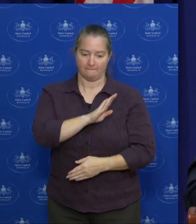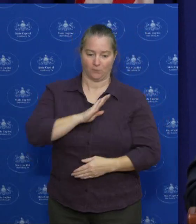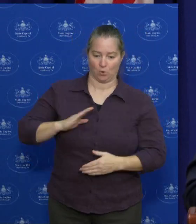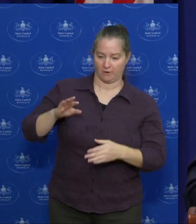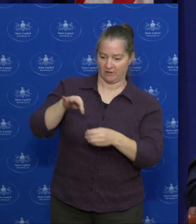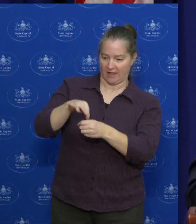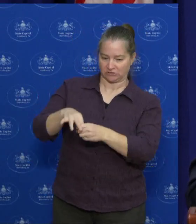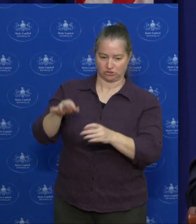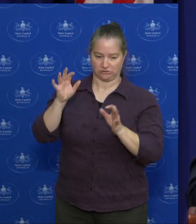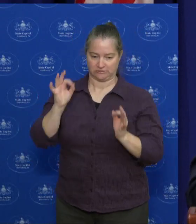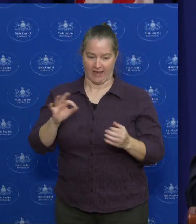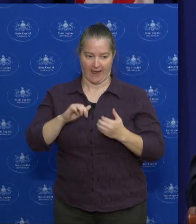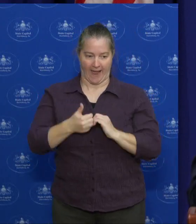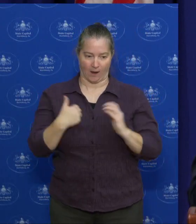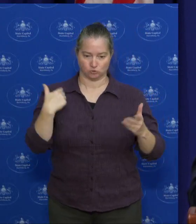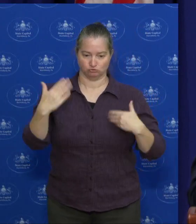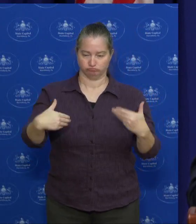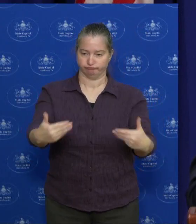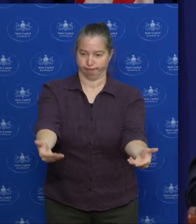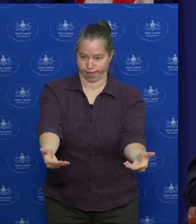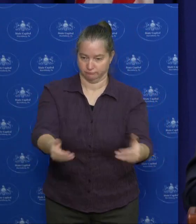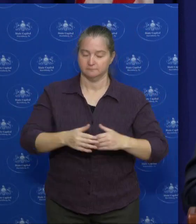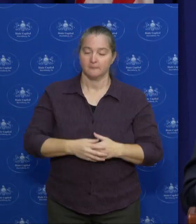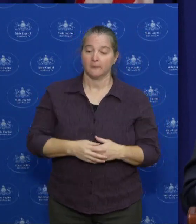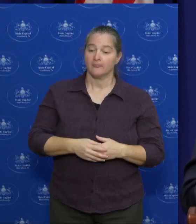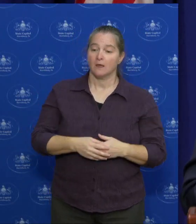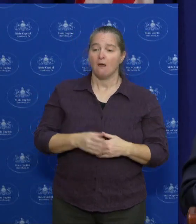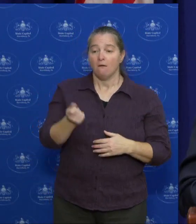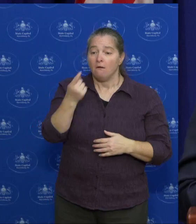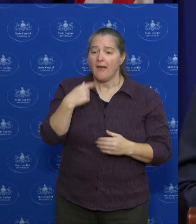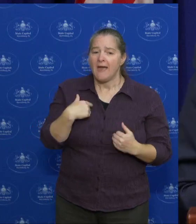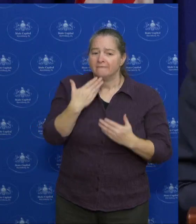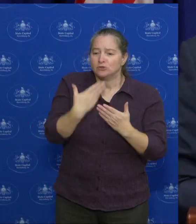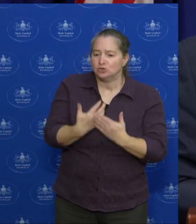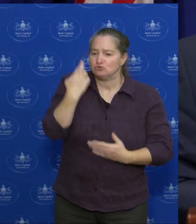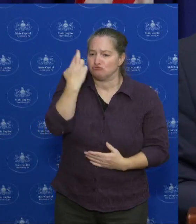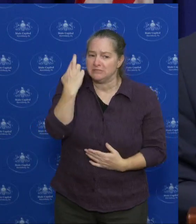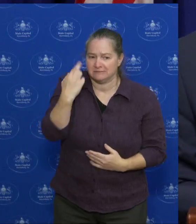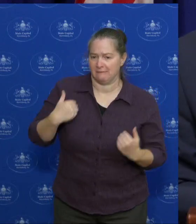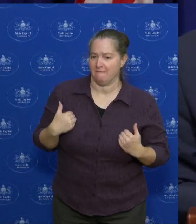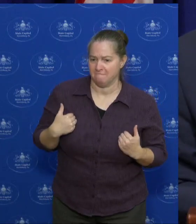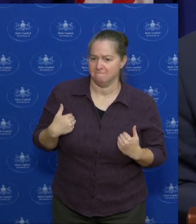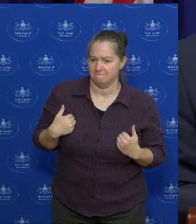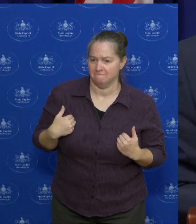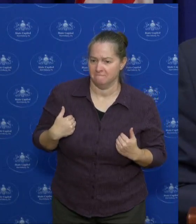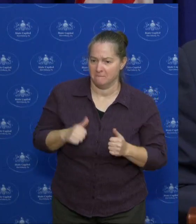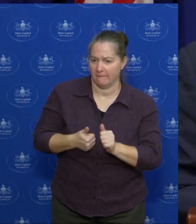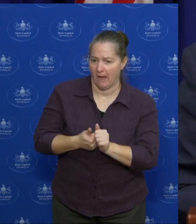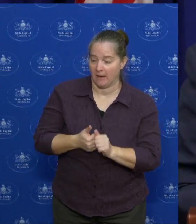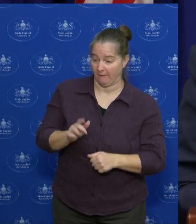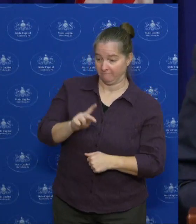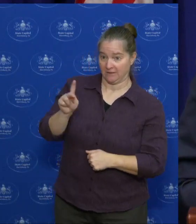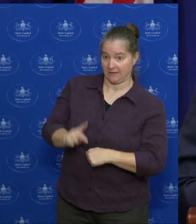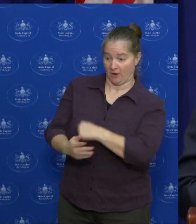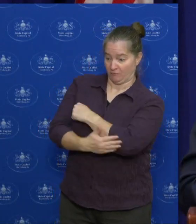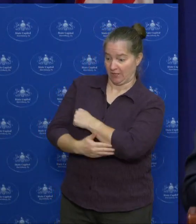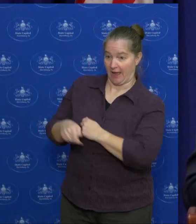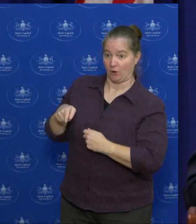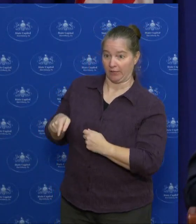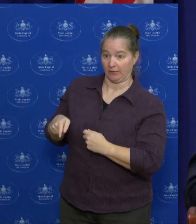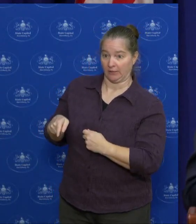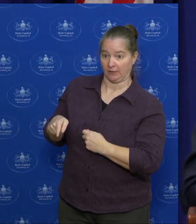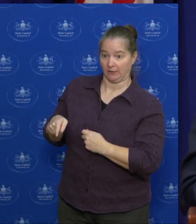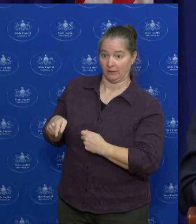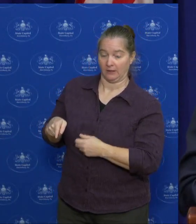that election. And some of that is for good reason. The challenges you face in Philadelphia County are